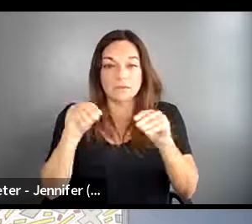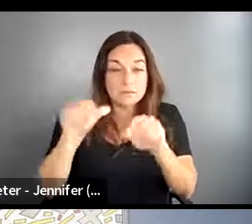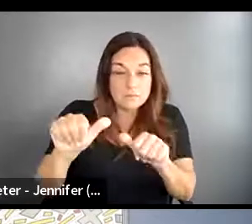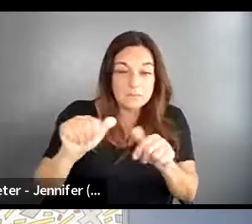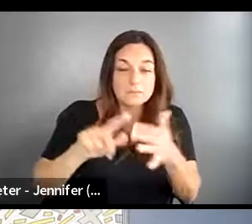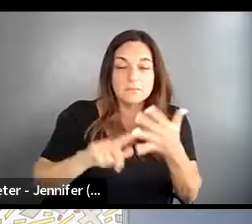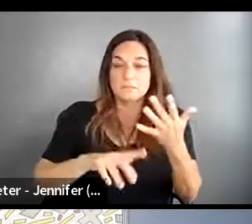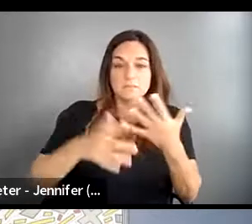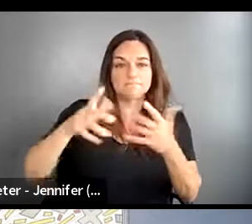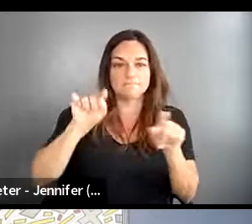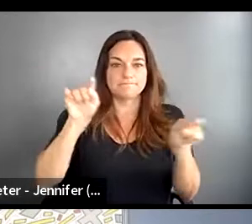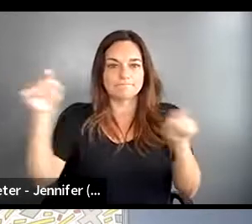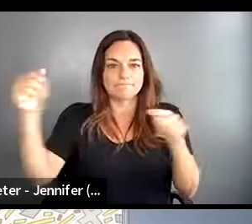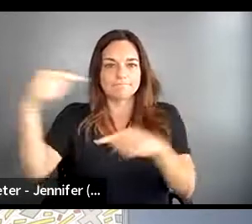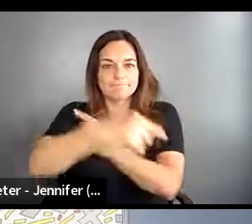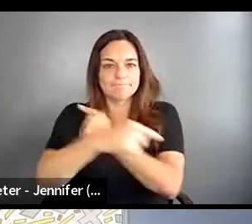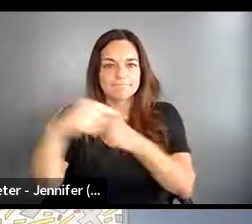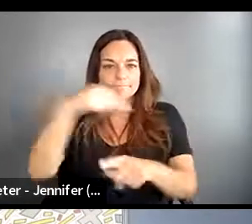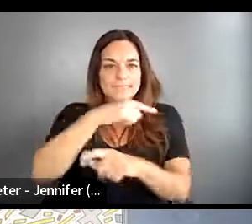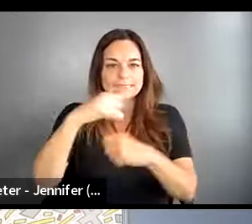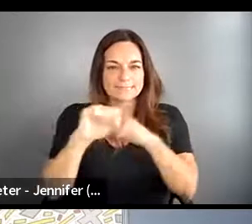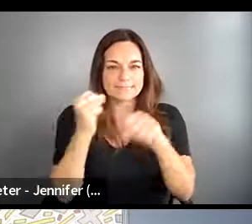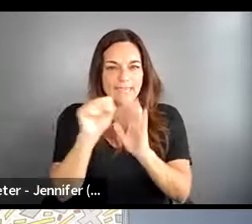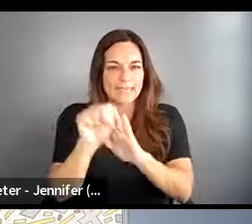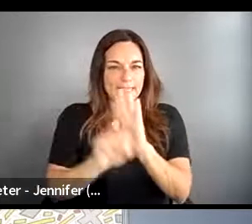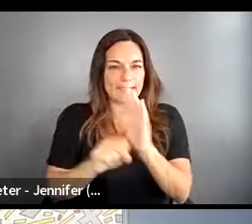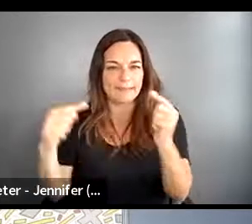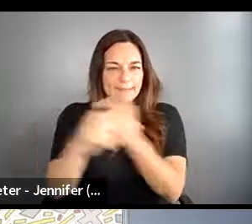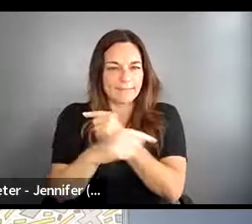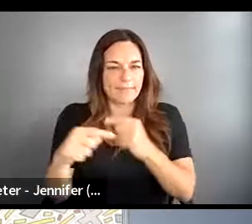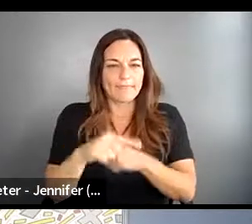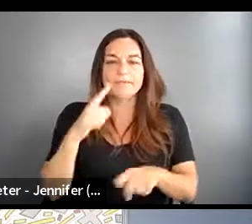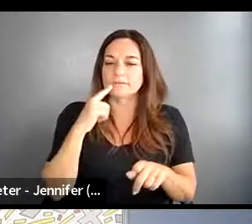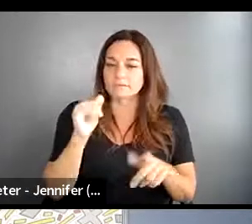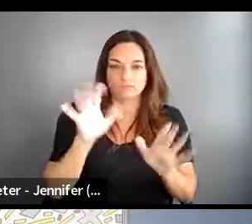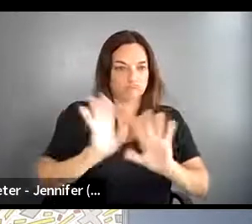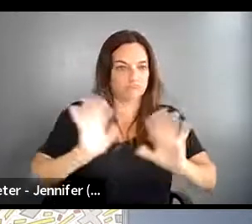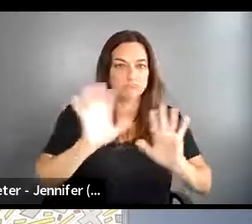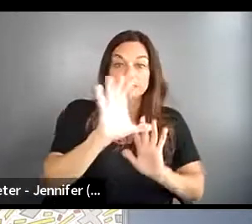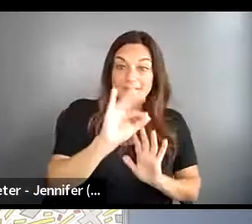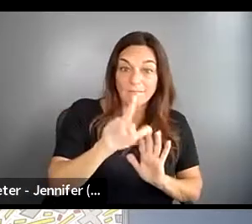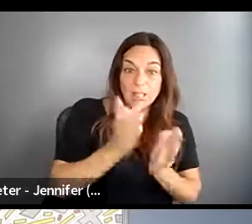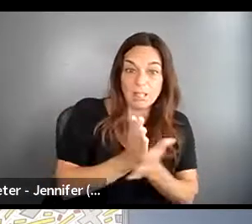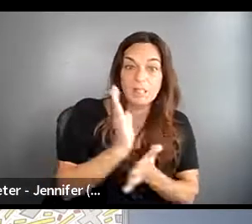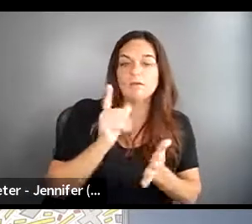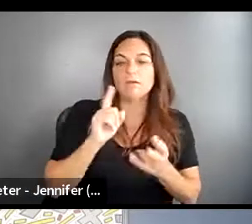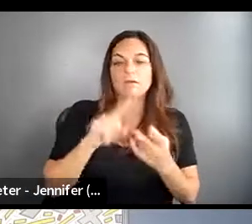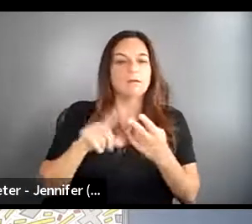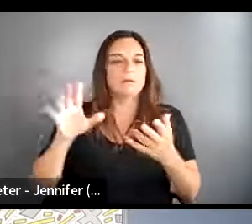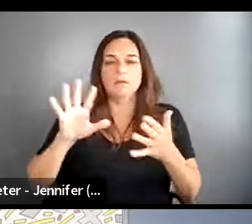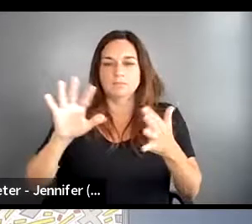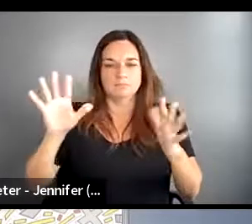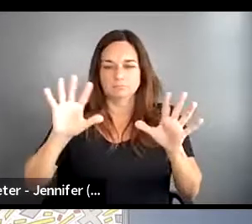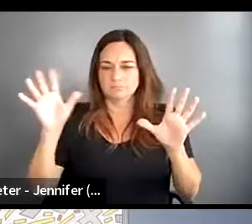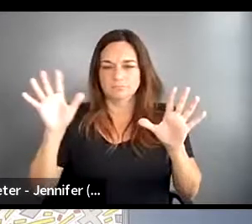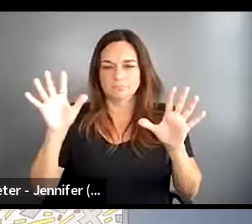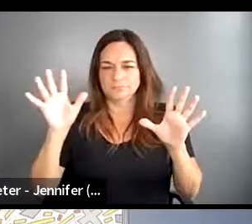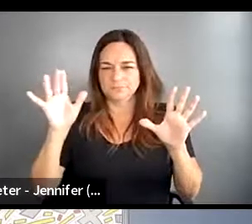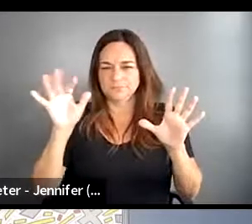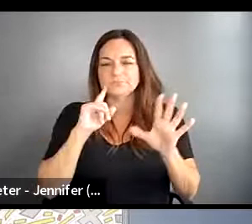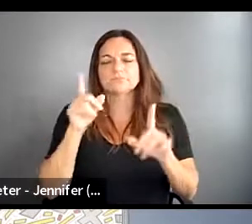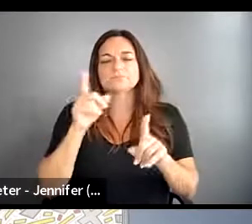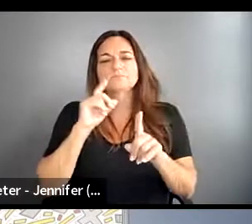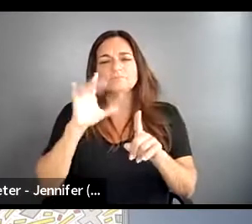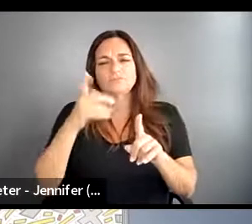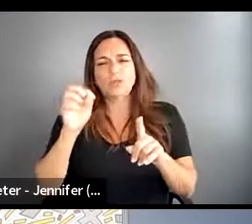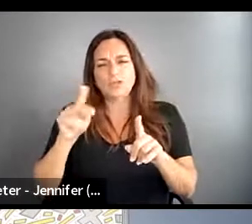interstate investigation seeking to impose criminal or civil liability on someone who provided or received an abortion or gender-affirming